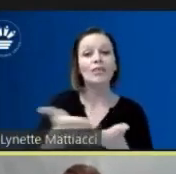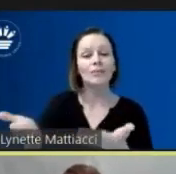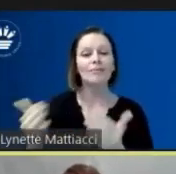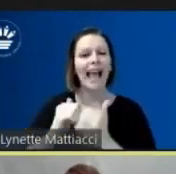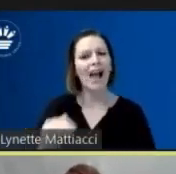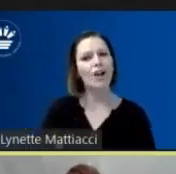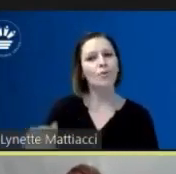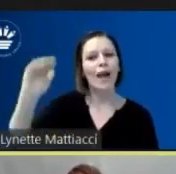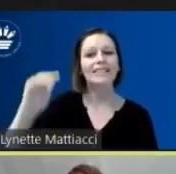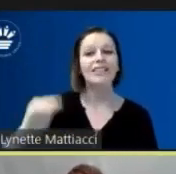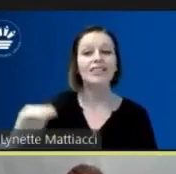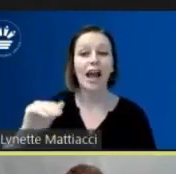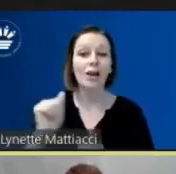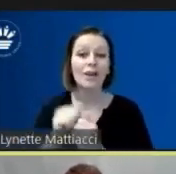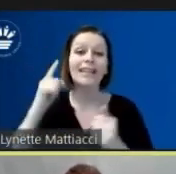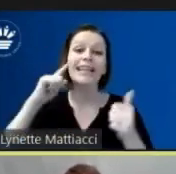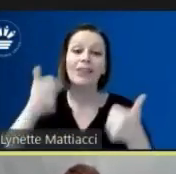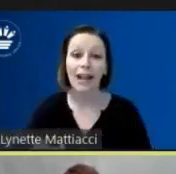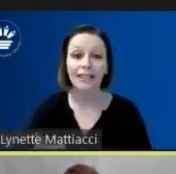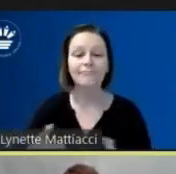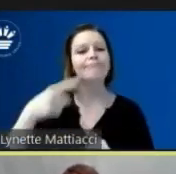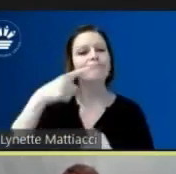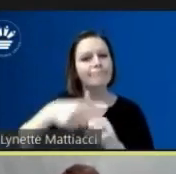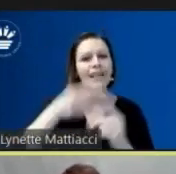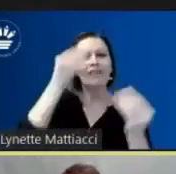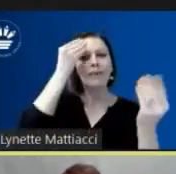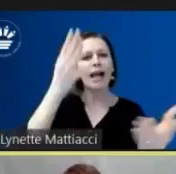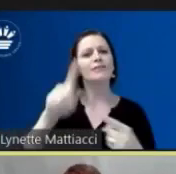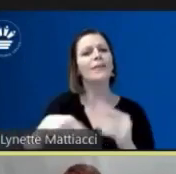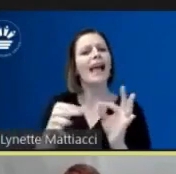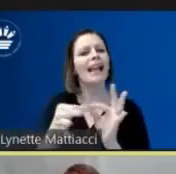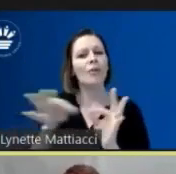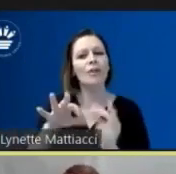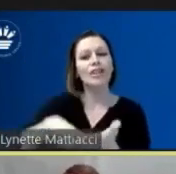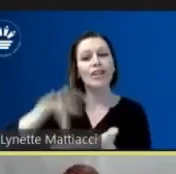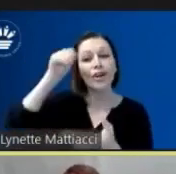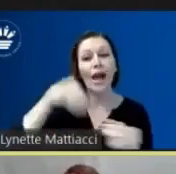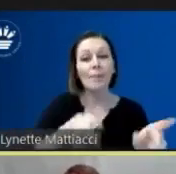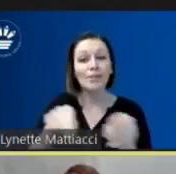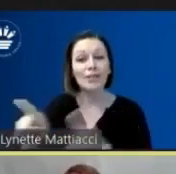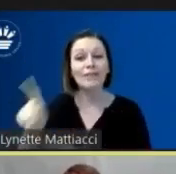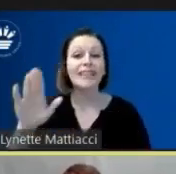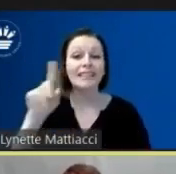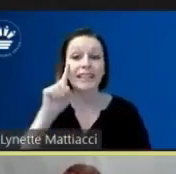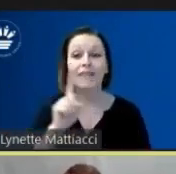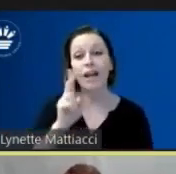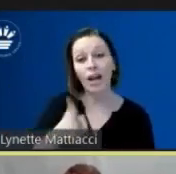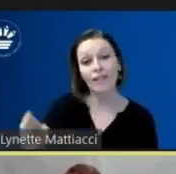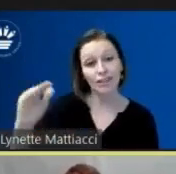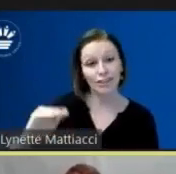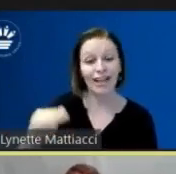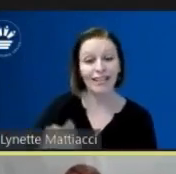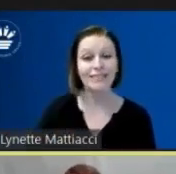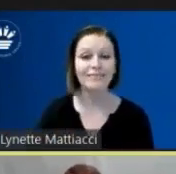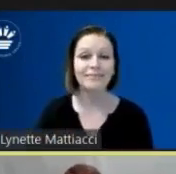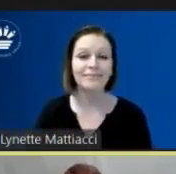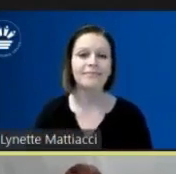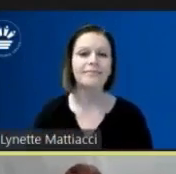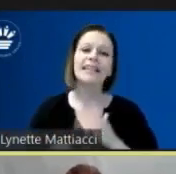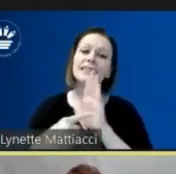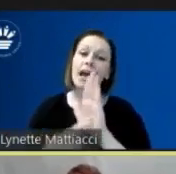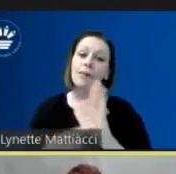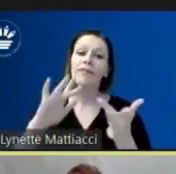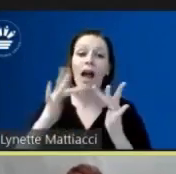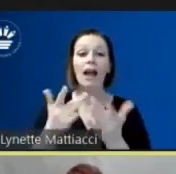connect families with nation, state, and local resources on raising a child with hearing